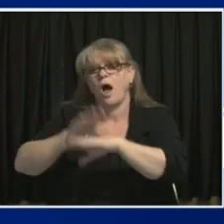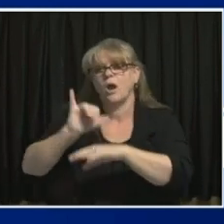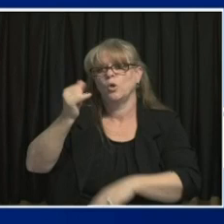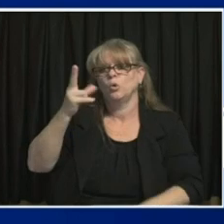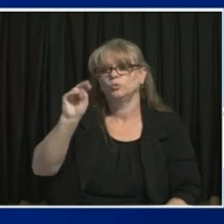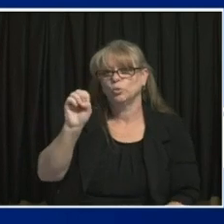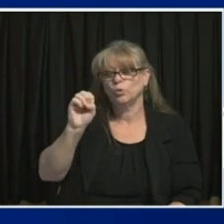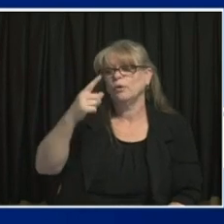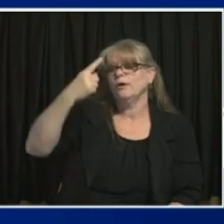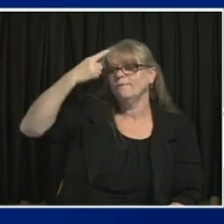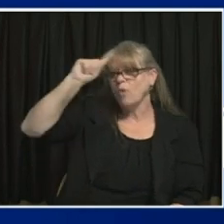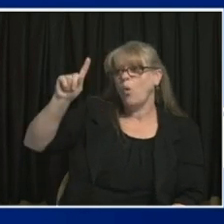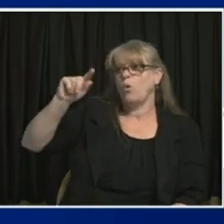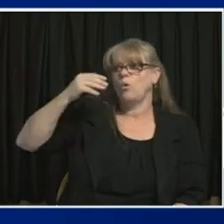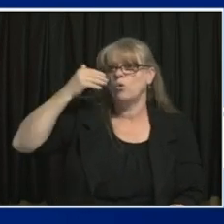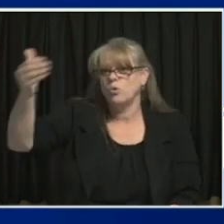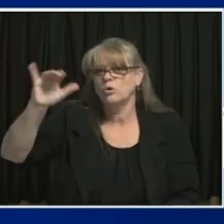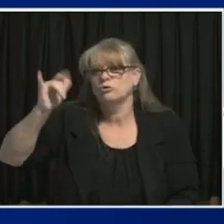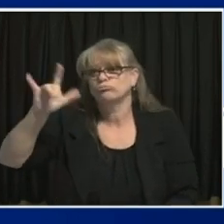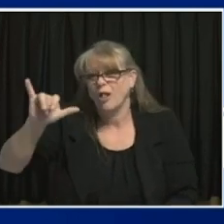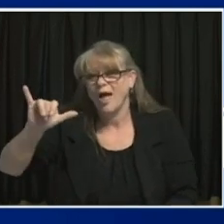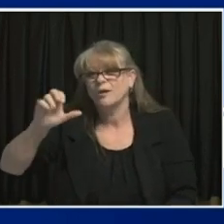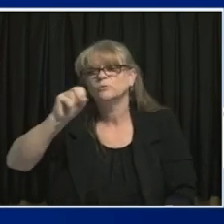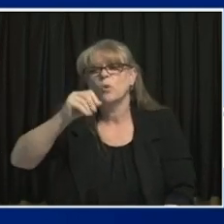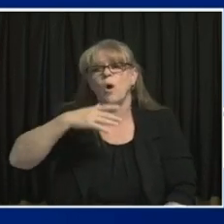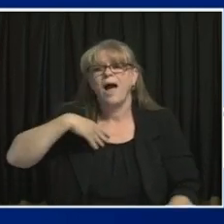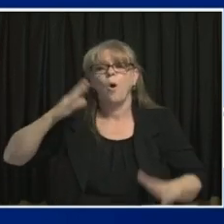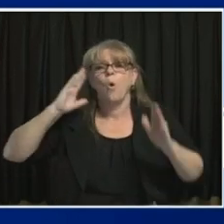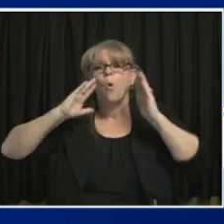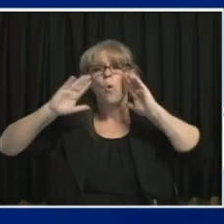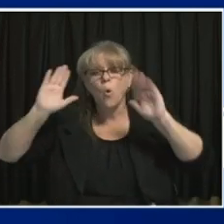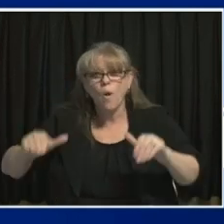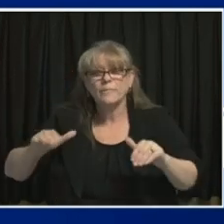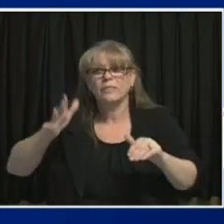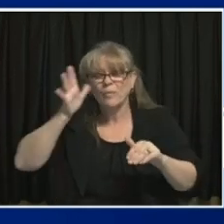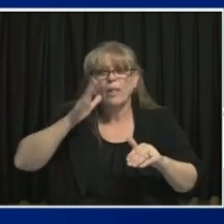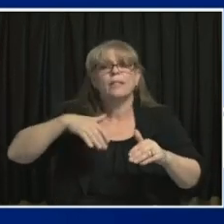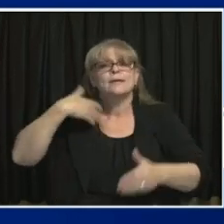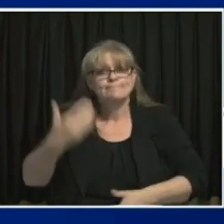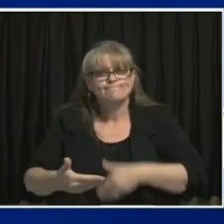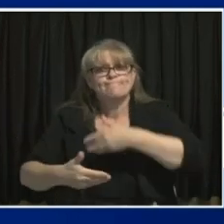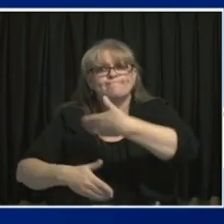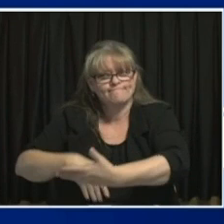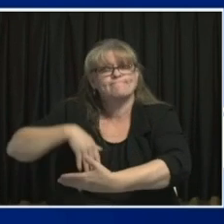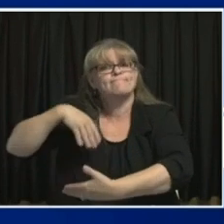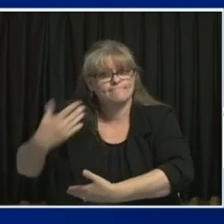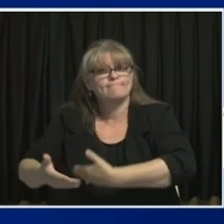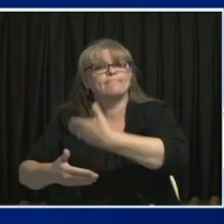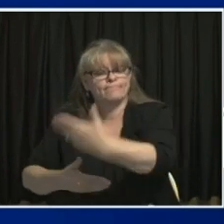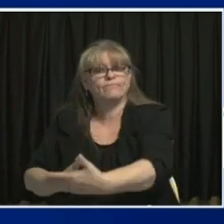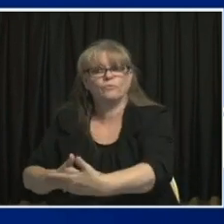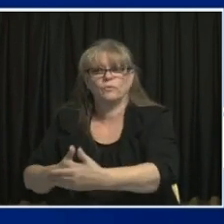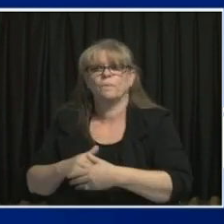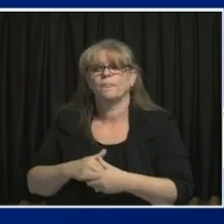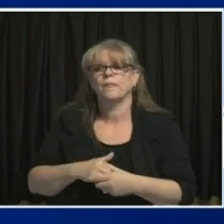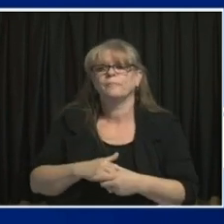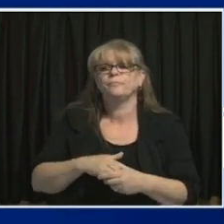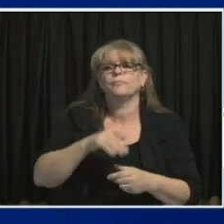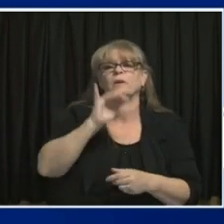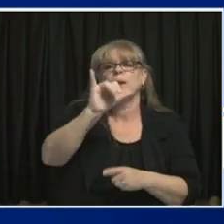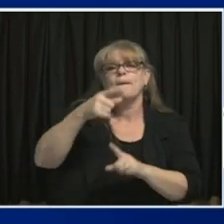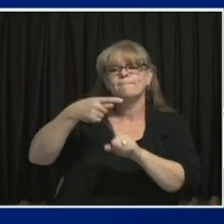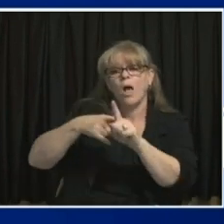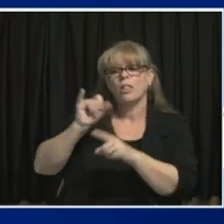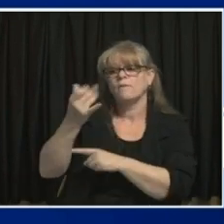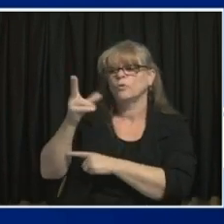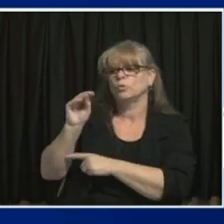progress. And of course, for June, the Safer at Home order would be modified. We know that there's a lot of activities people want to engage in the summer, and we're